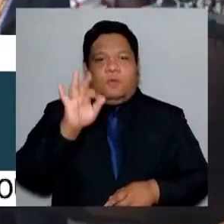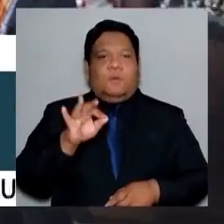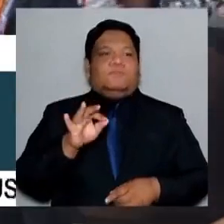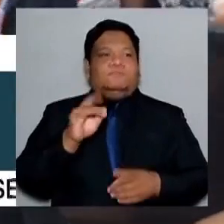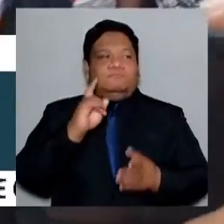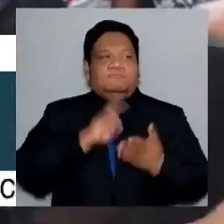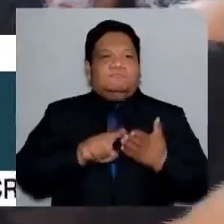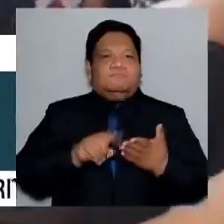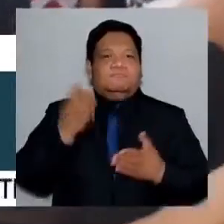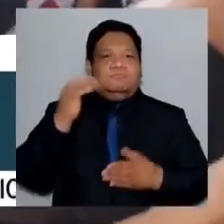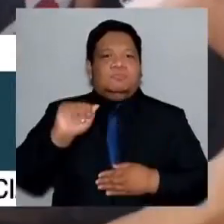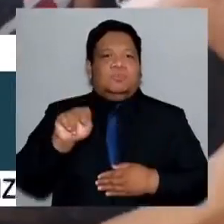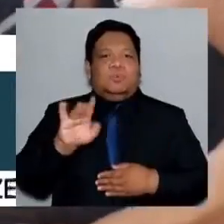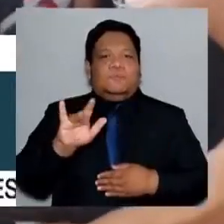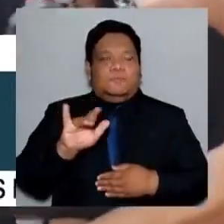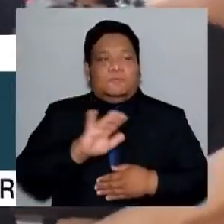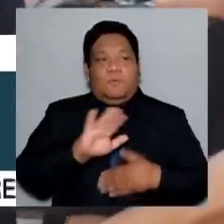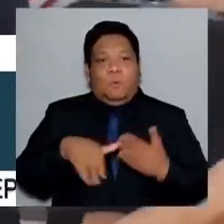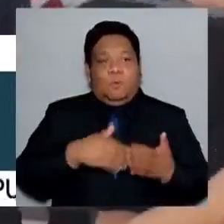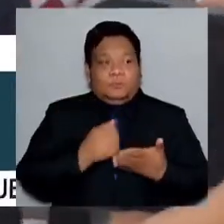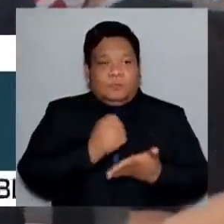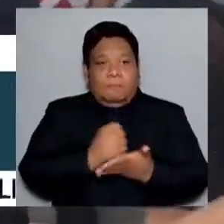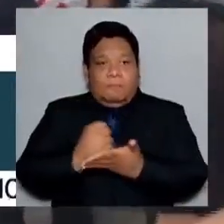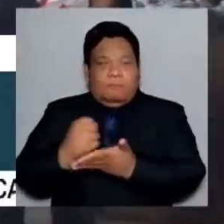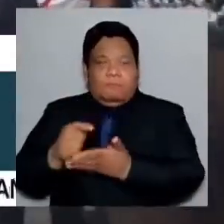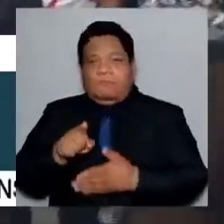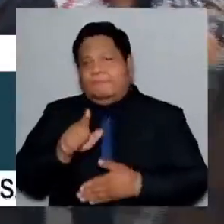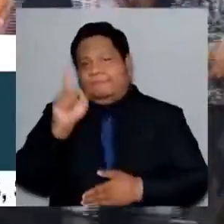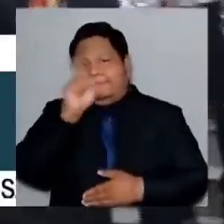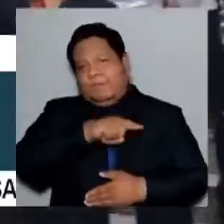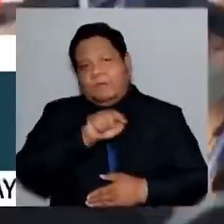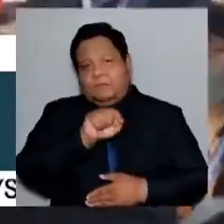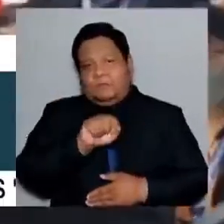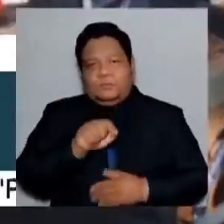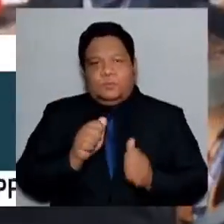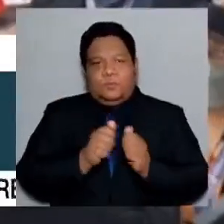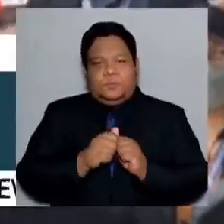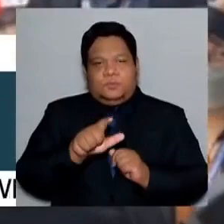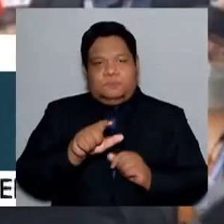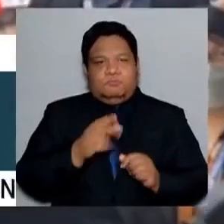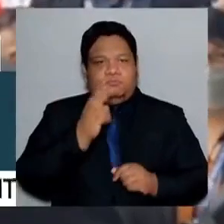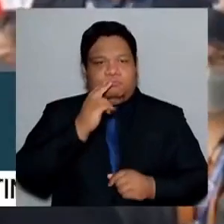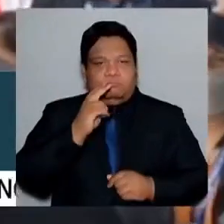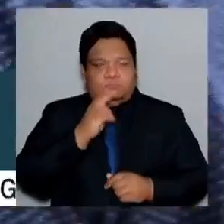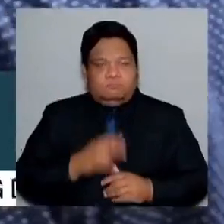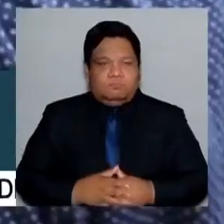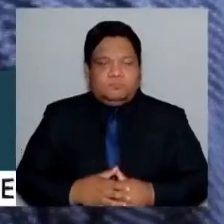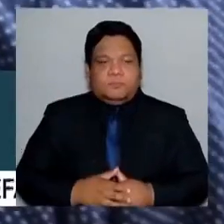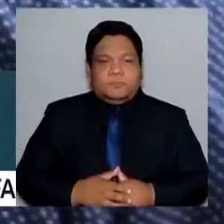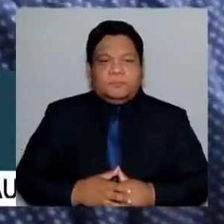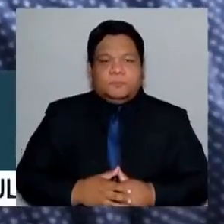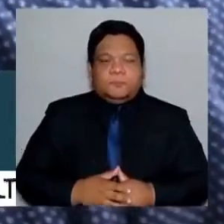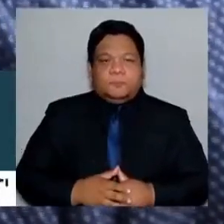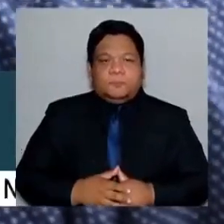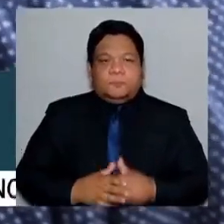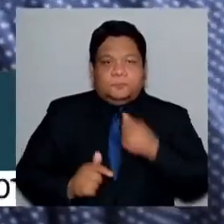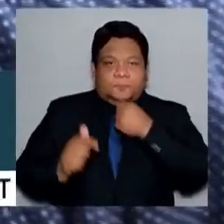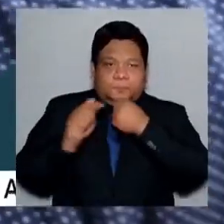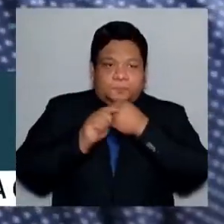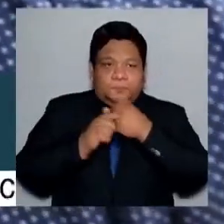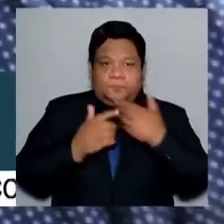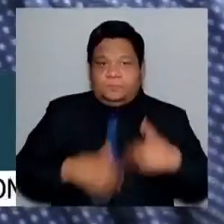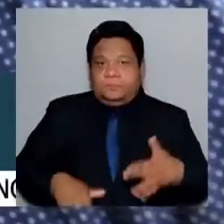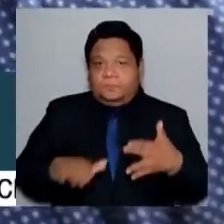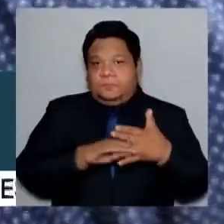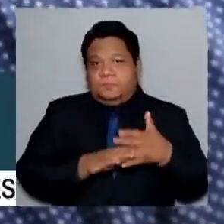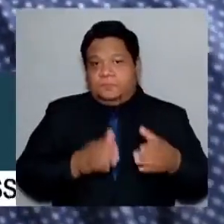peke ang mga stamps na nakalakip dito sa pakete ng mga sigarilyo. After the filing of the criminal complaints against those